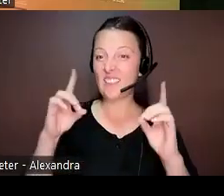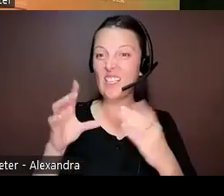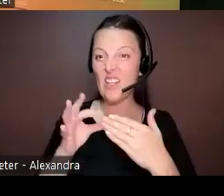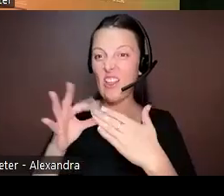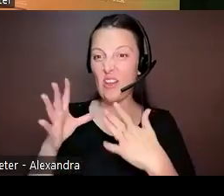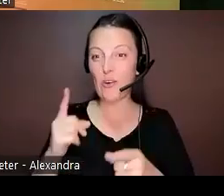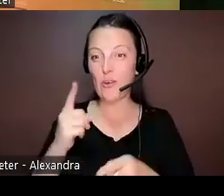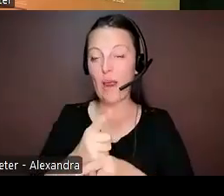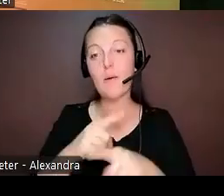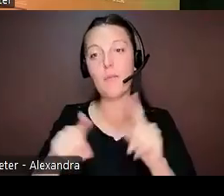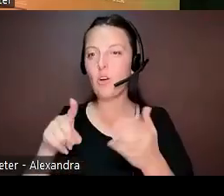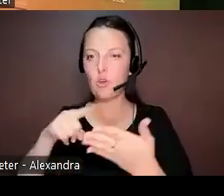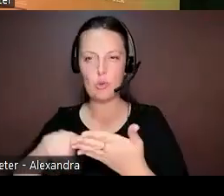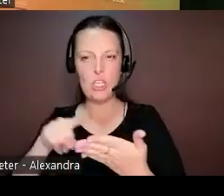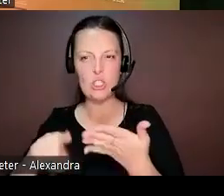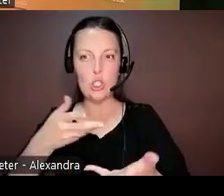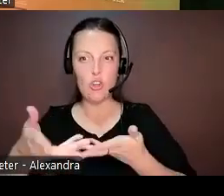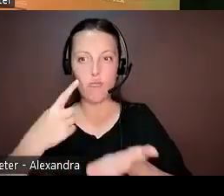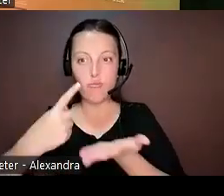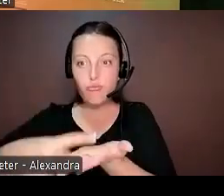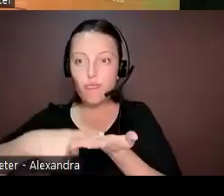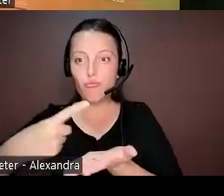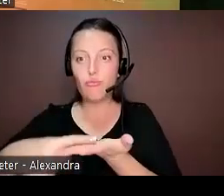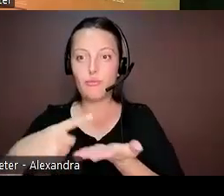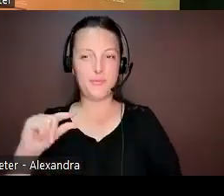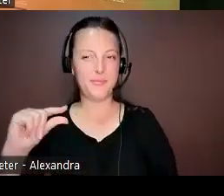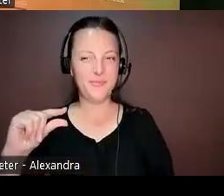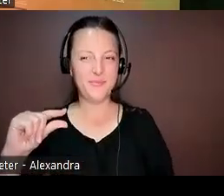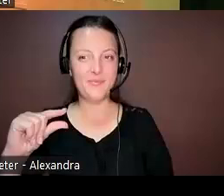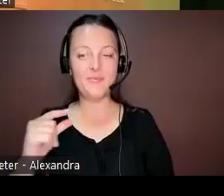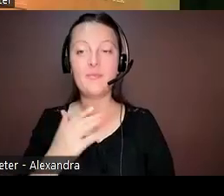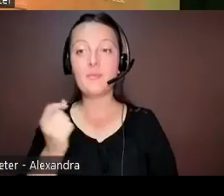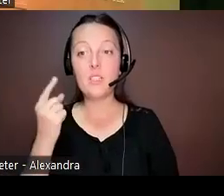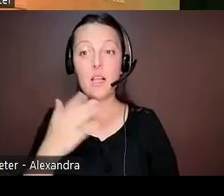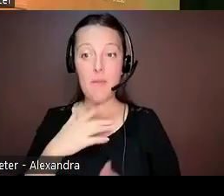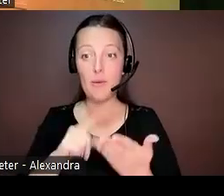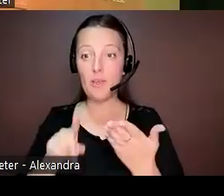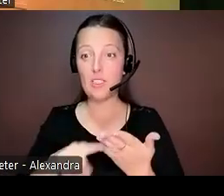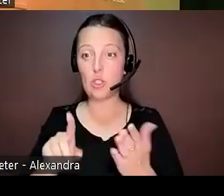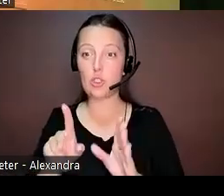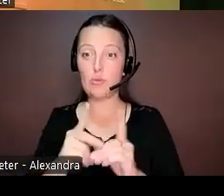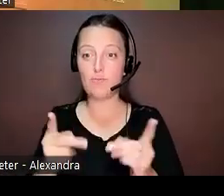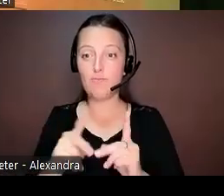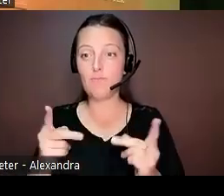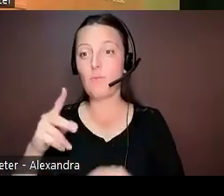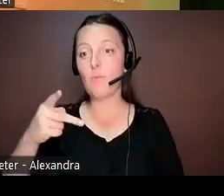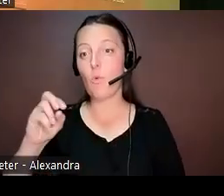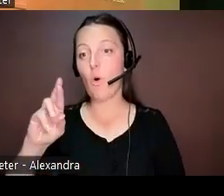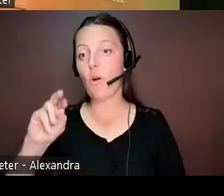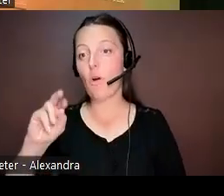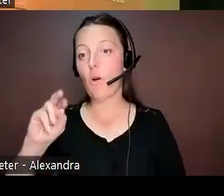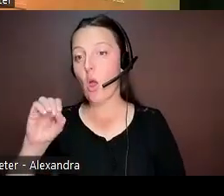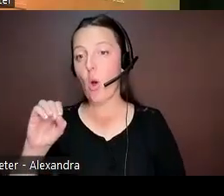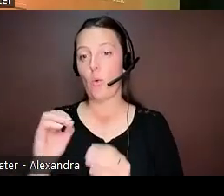My research portfolio has gotten smaller and smaller. So I don't really have that much, but I do my best. And